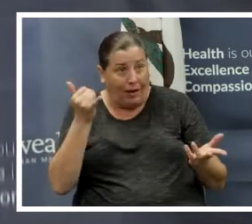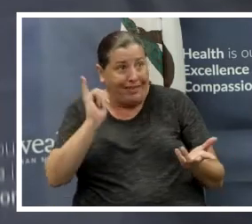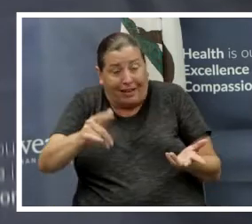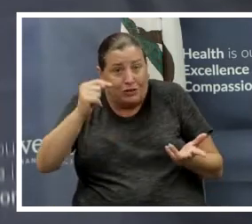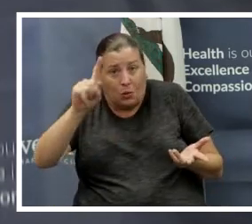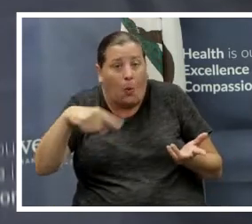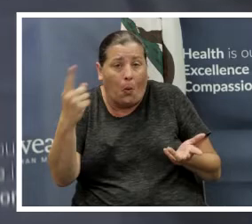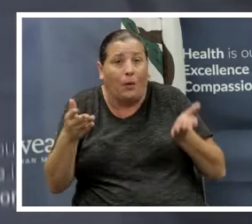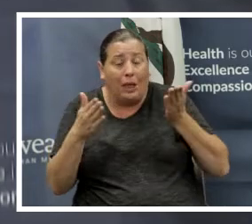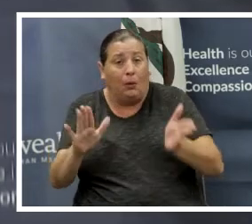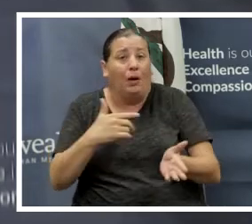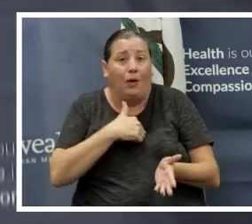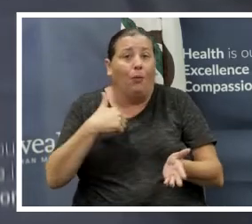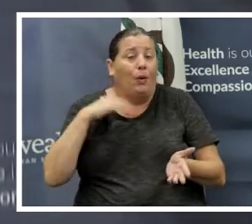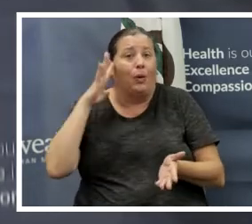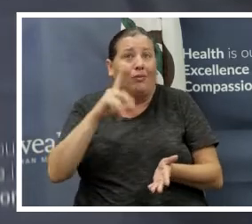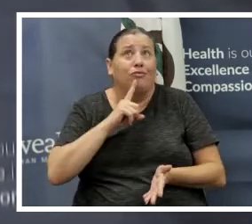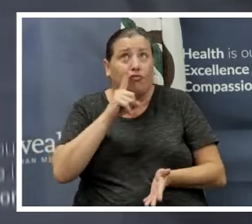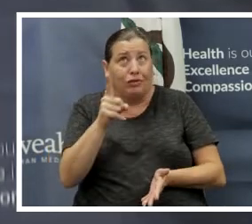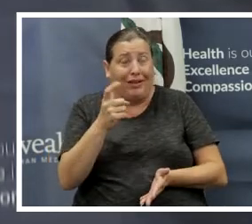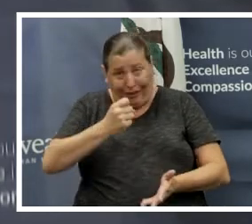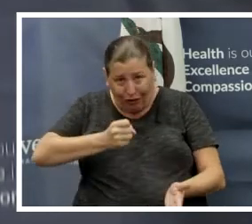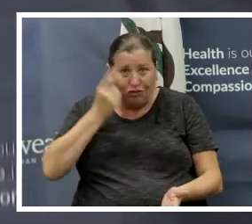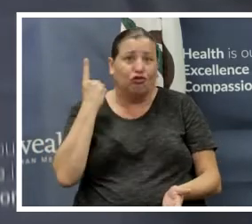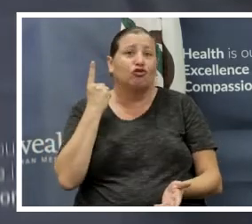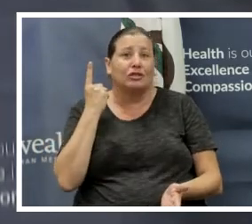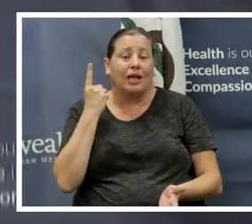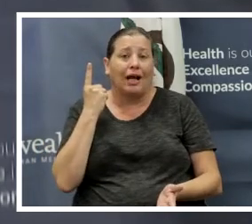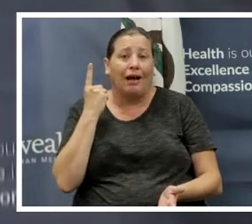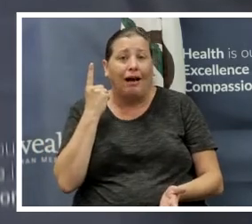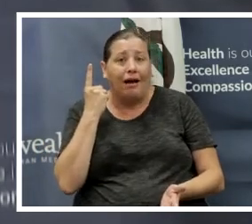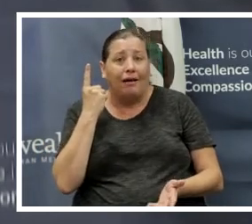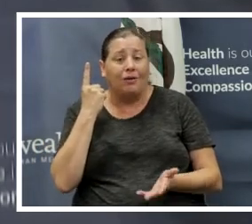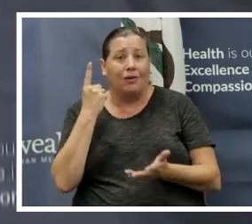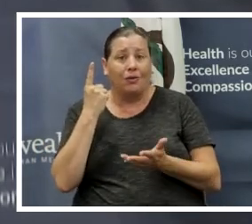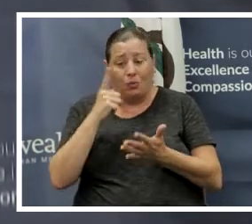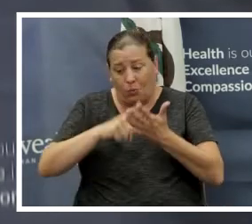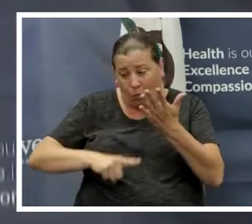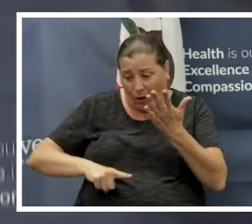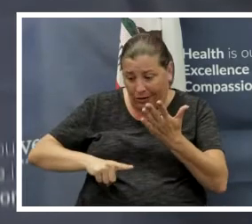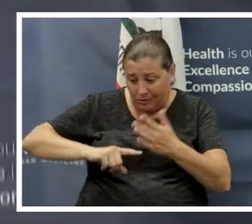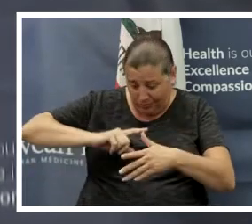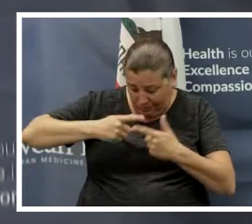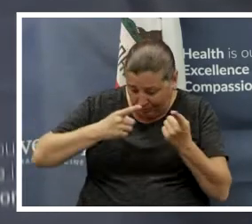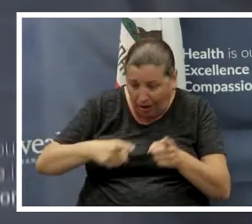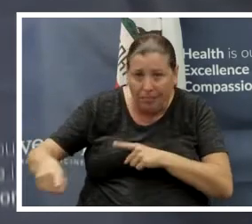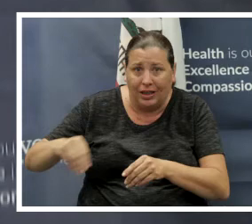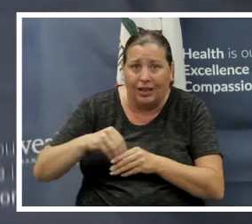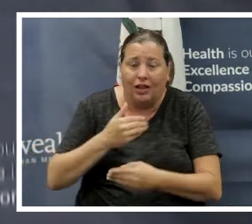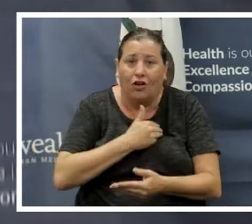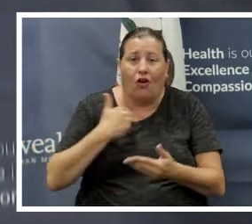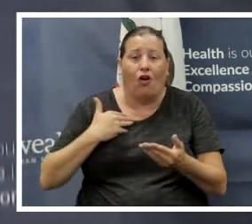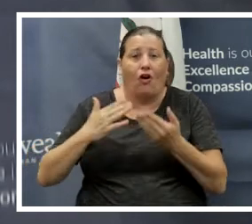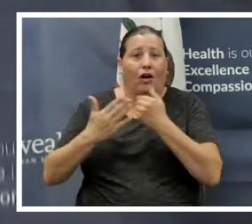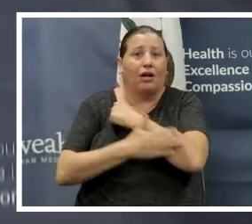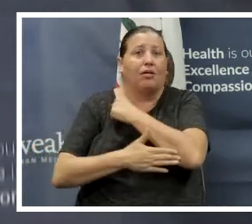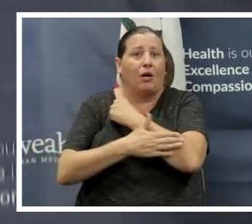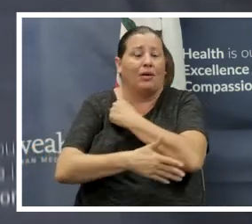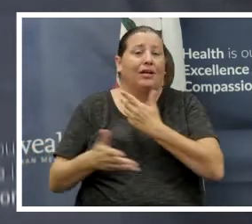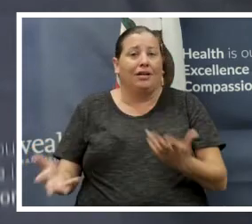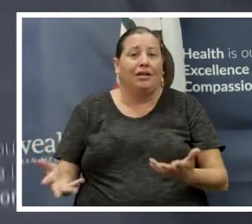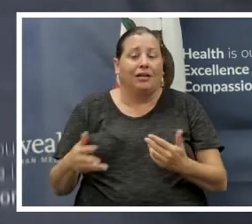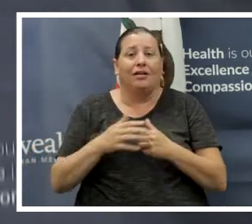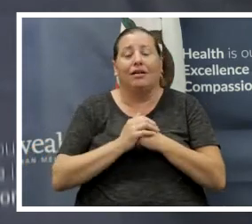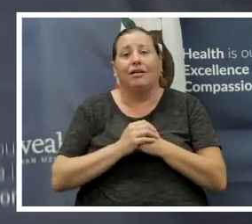the only way we're going to really understand what's taking place in our county, how prevalent is the